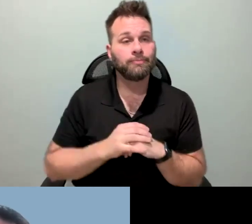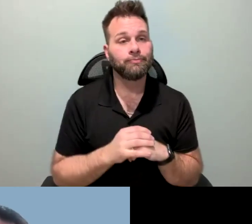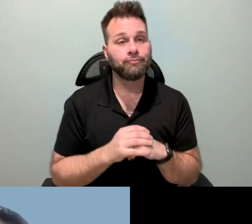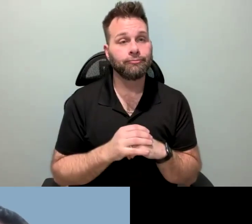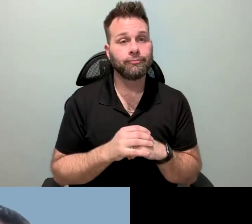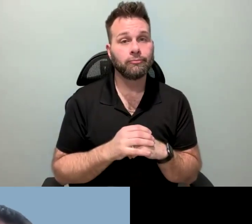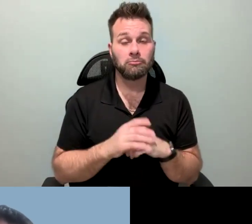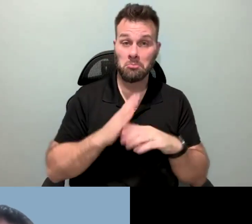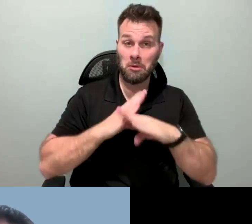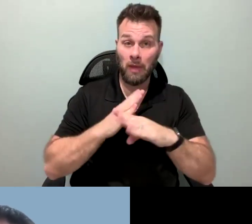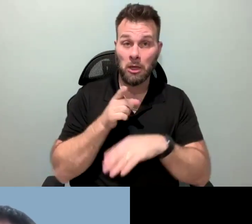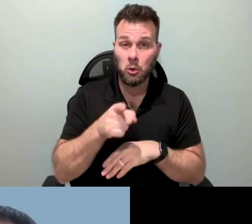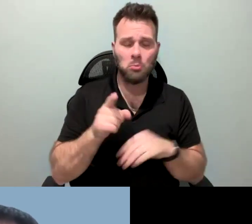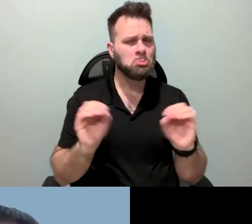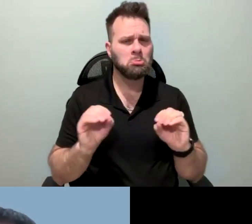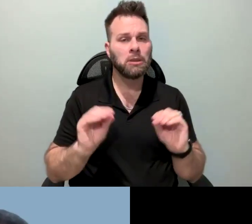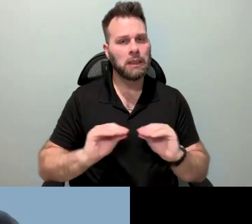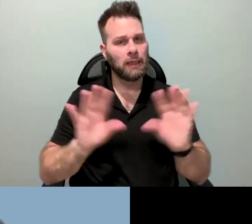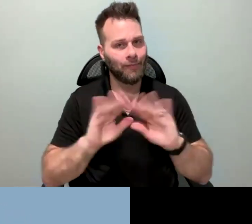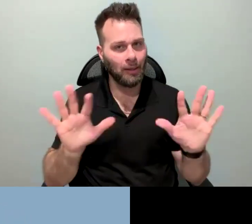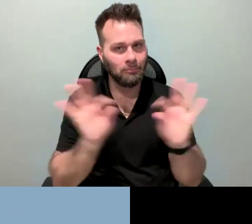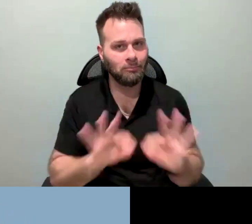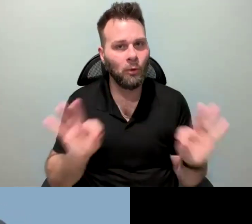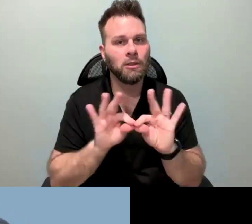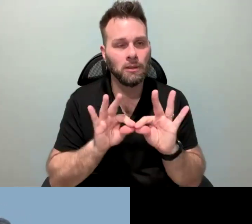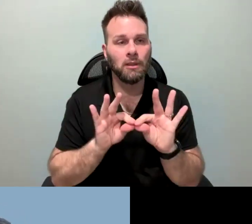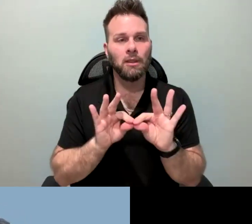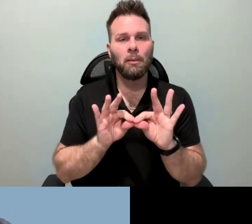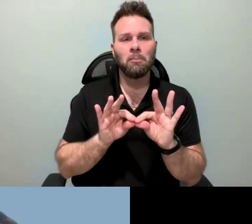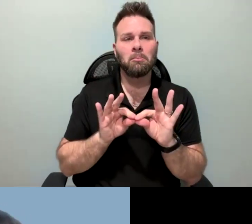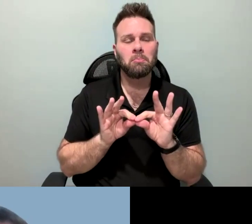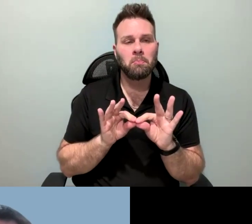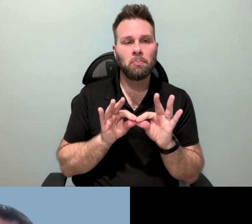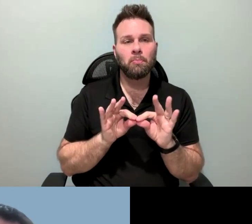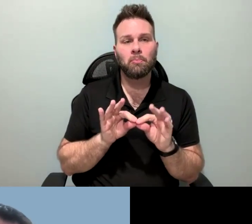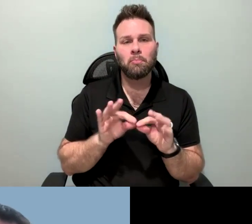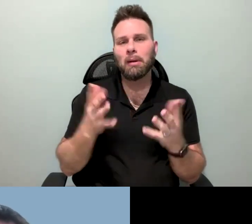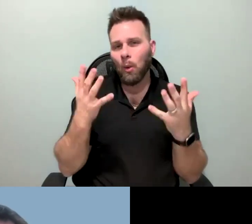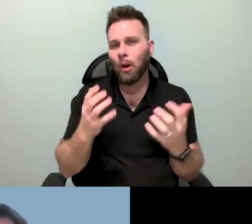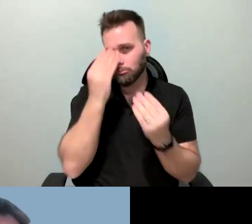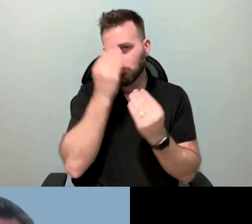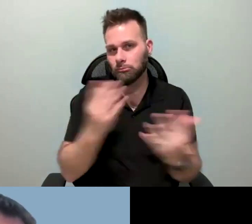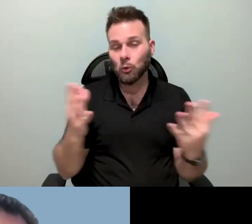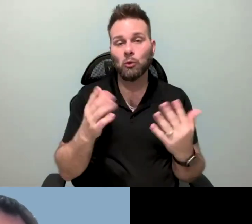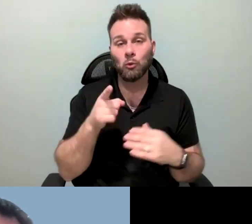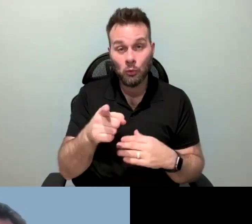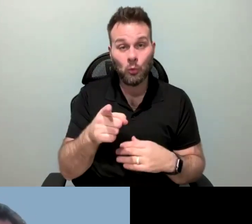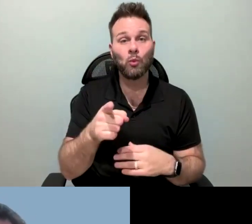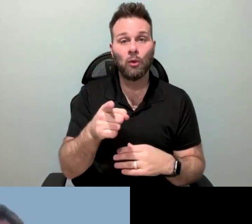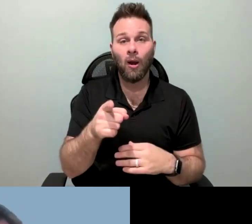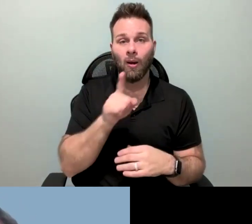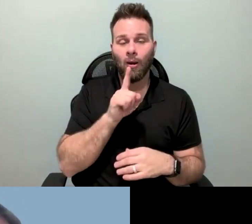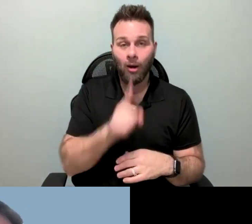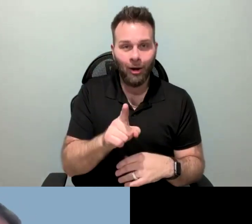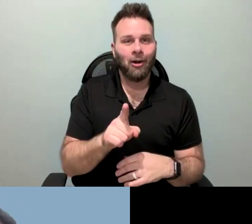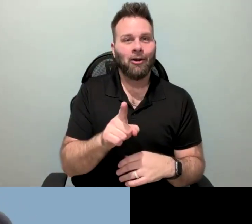anything stopping you. You just need to clarify that. But I try to put in the little onus that you are on the Commission on Disabilities. So your advocacy,